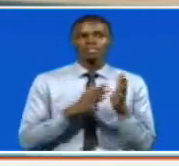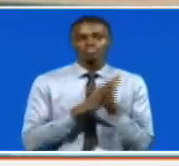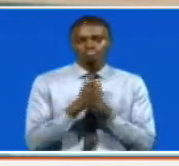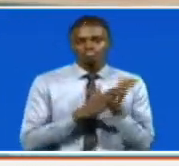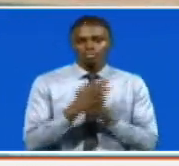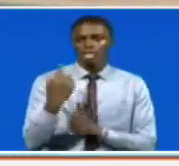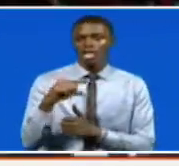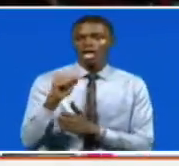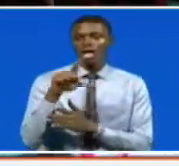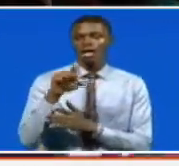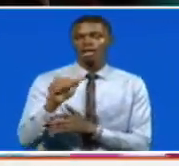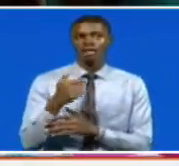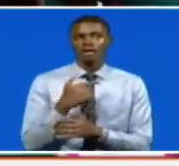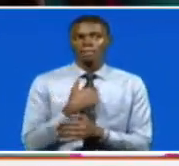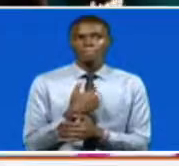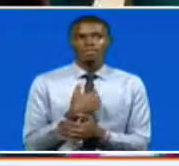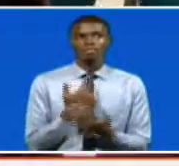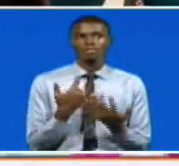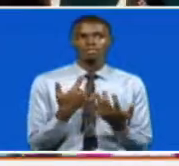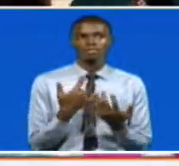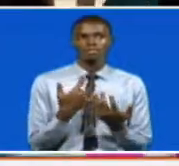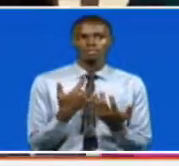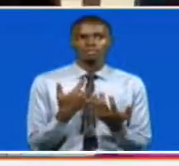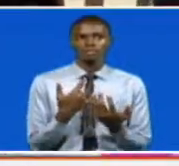gala. I loved it.